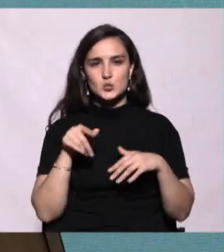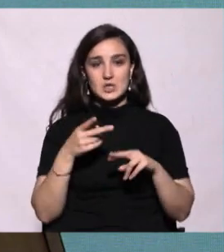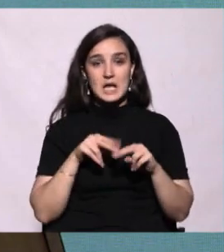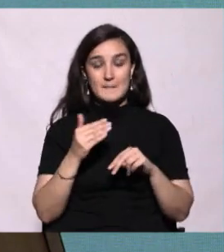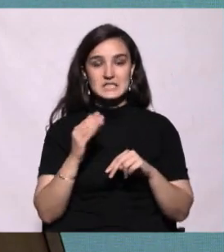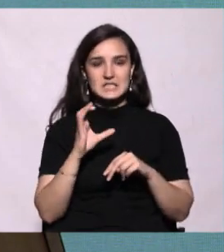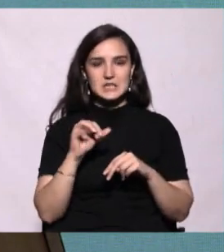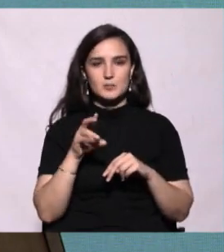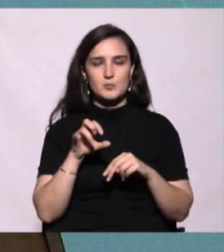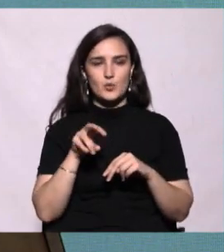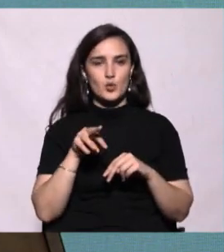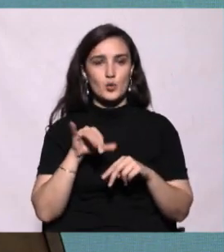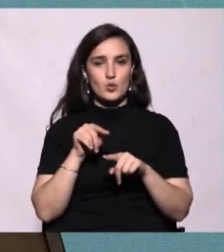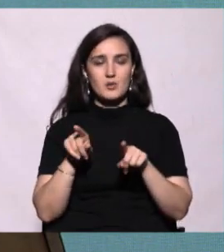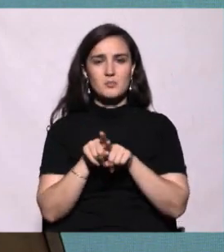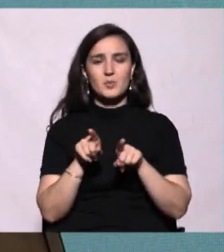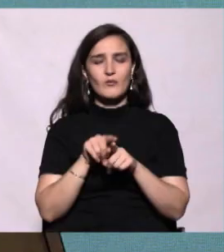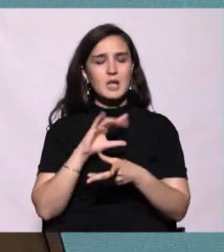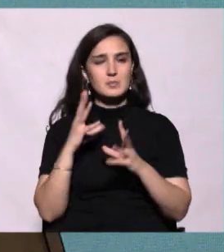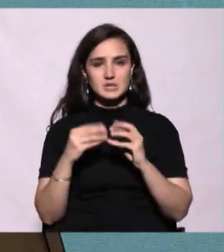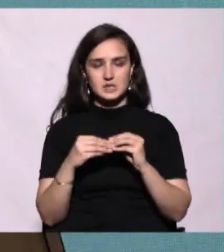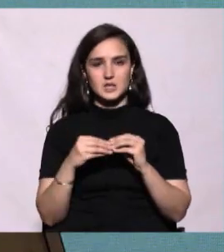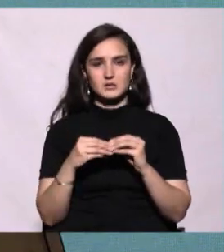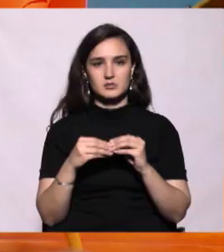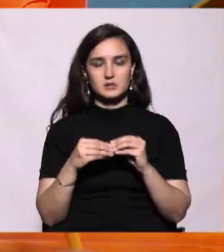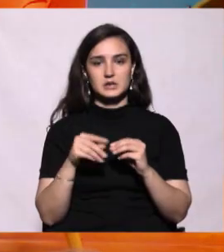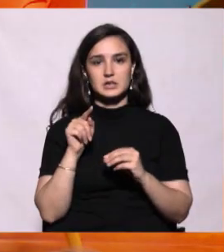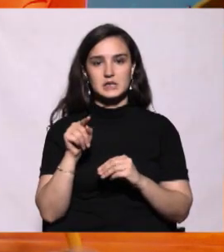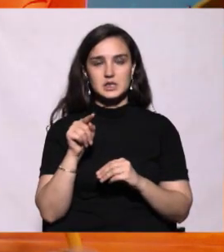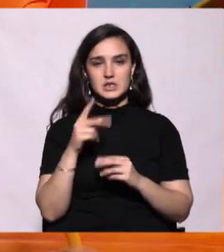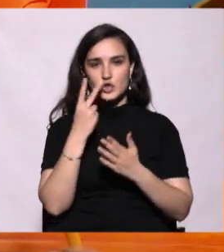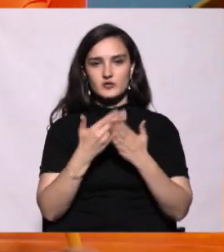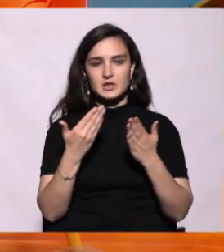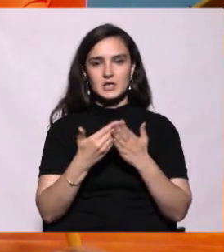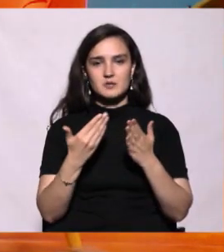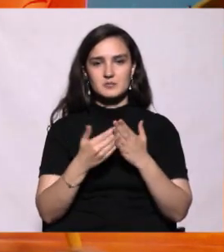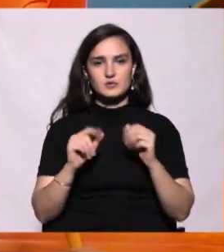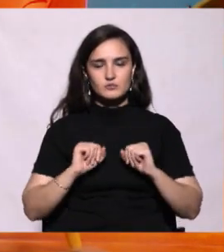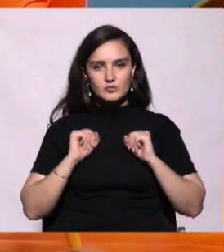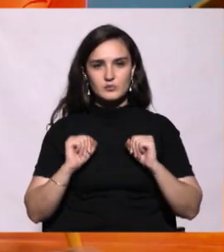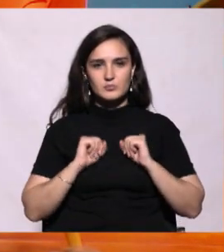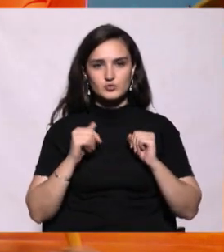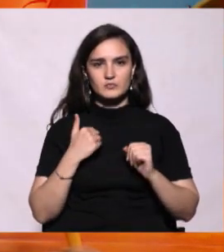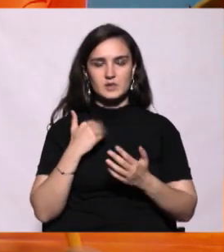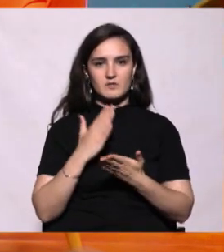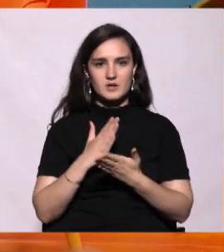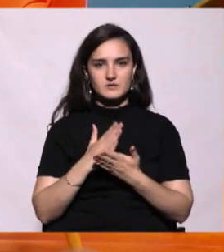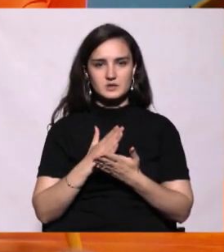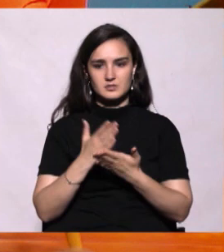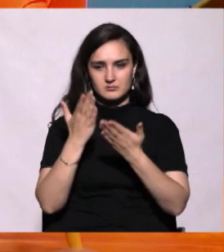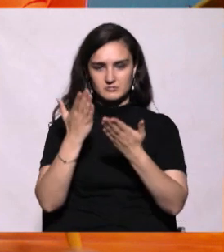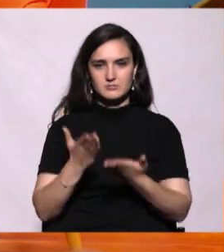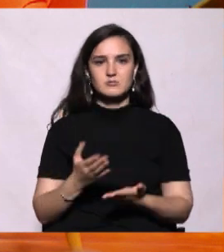that. Now, despite his best efforts, he shows that we should keep trying. We have an ideal that we have in front of